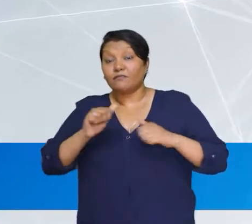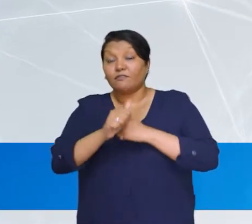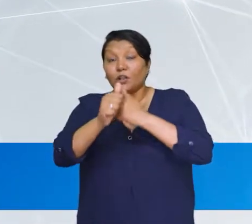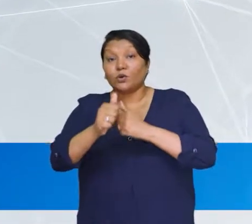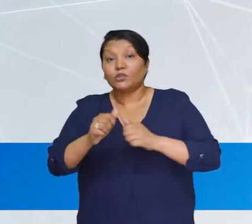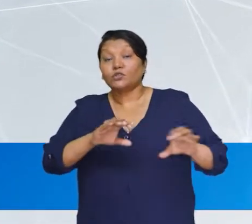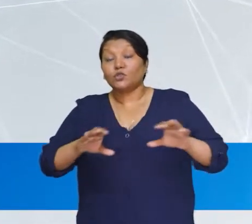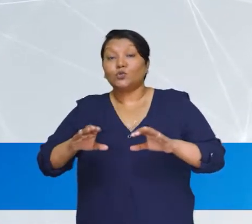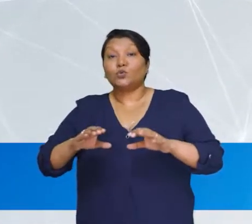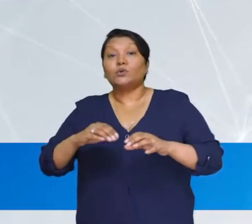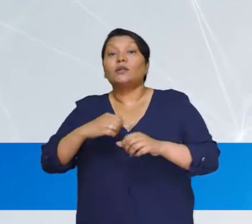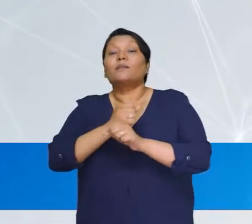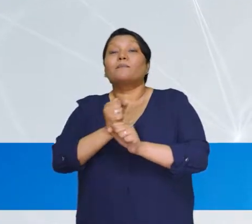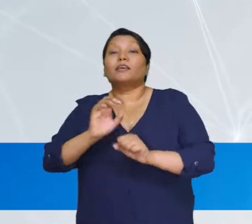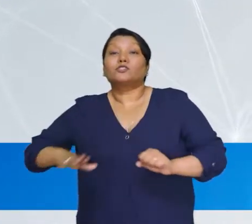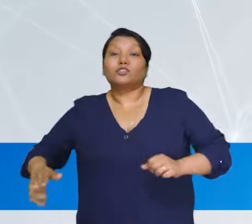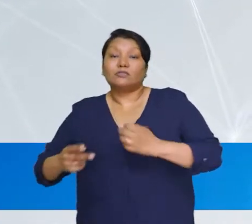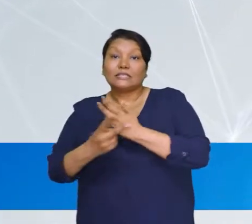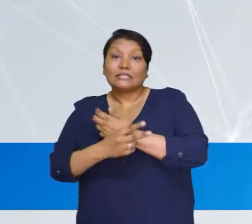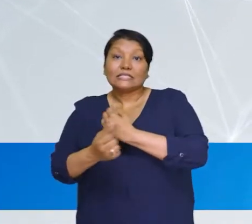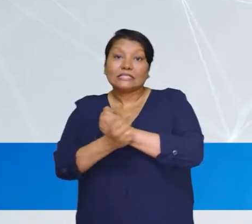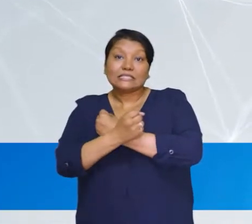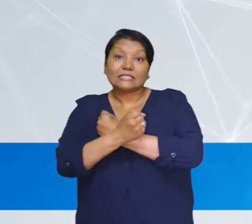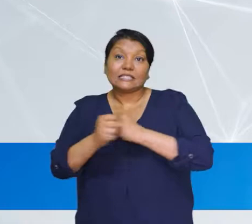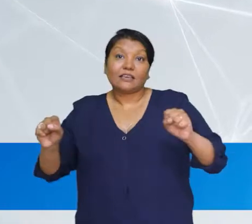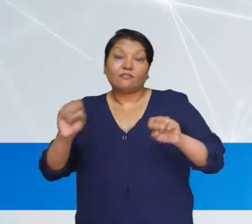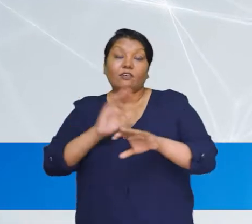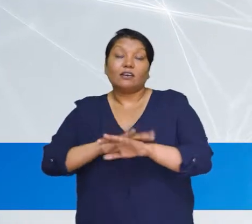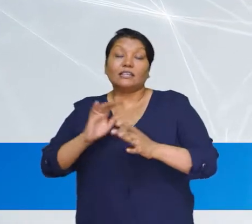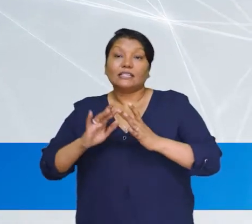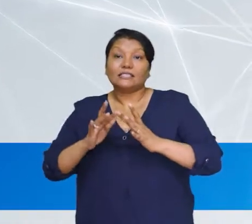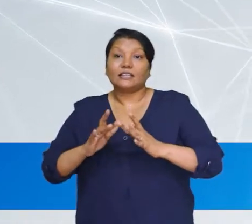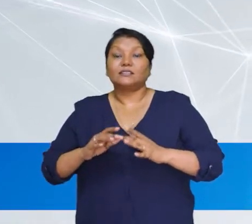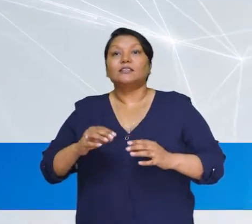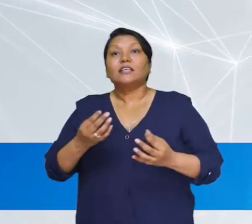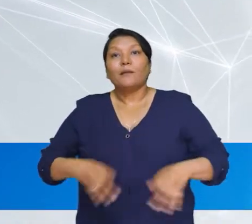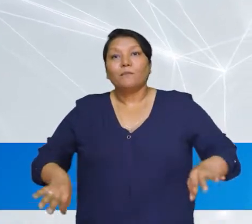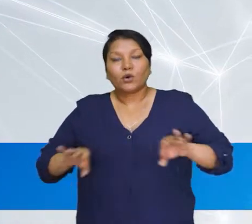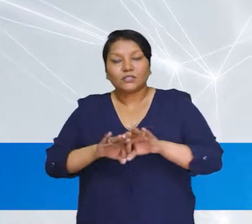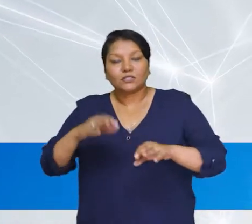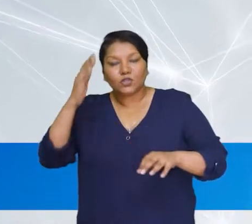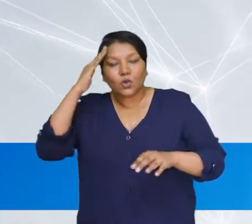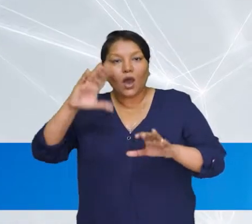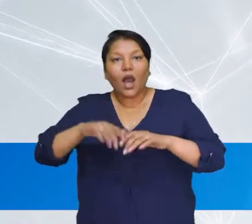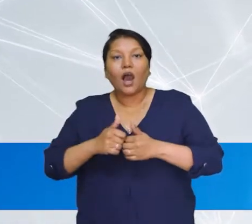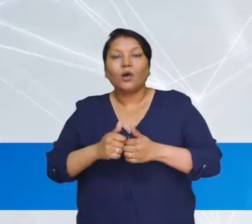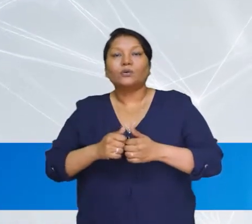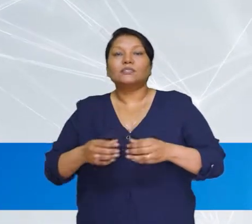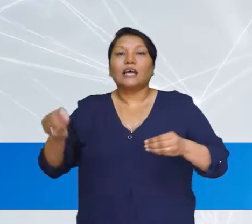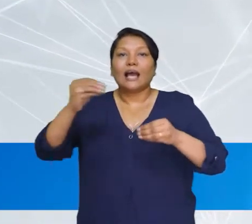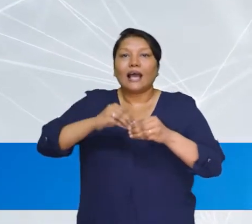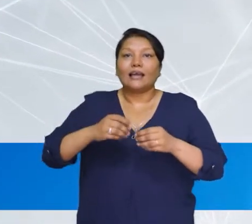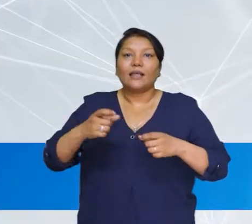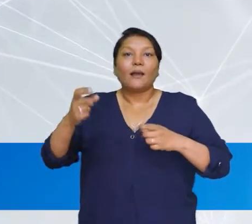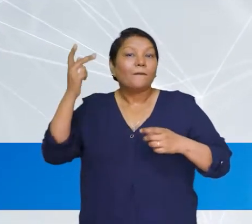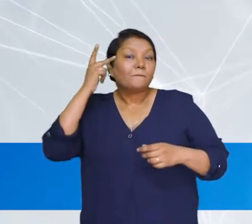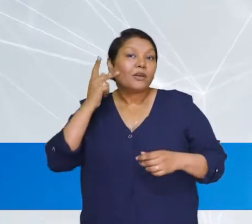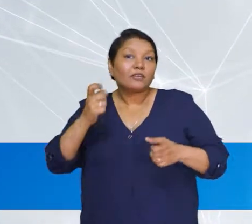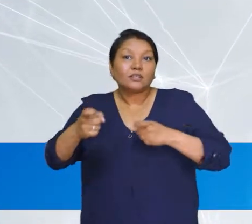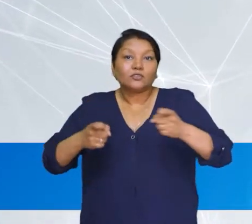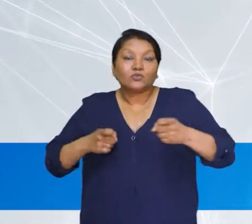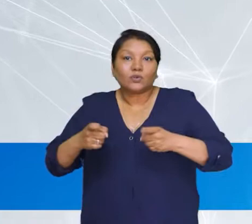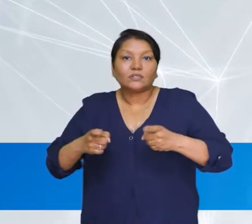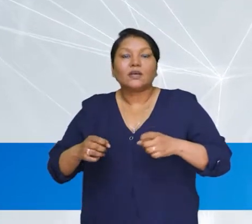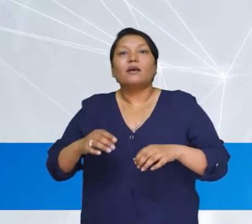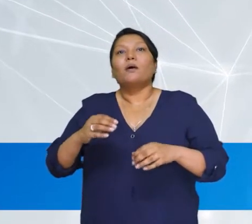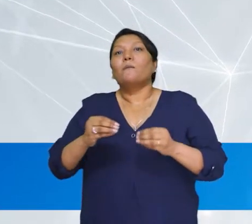tips and tricks that you can follow to make parenting in the virtual world a bit easier. One important feature is to know how to set up parental